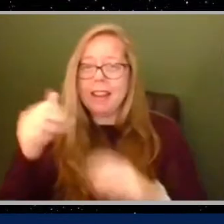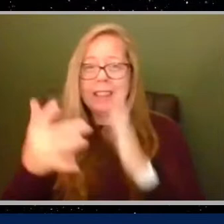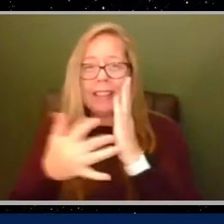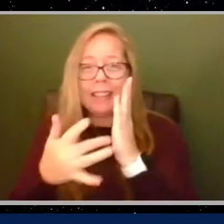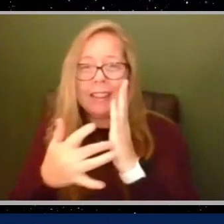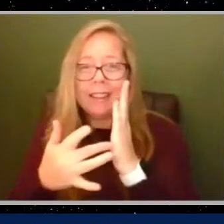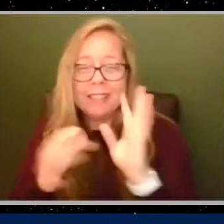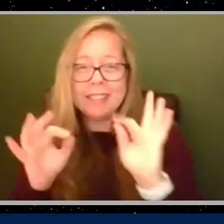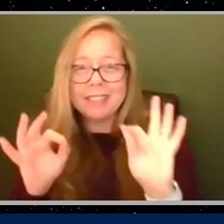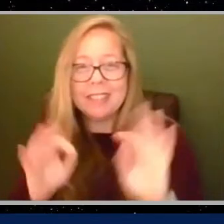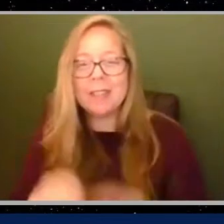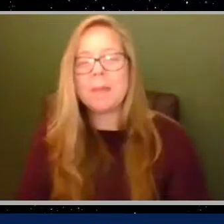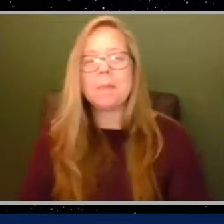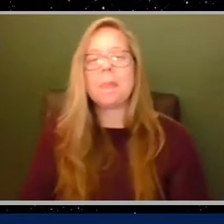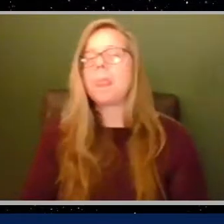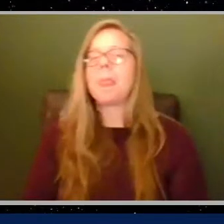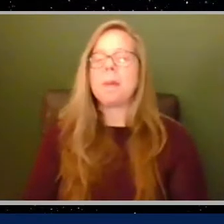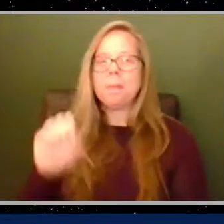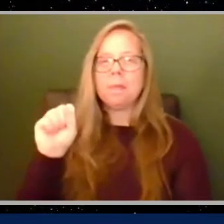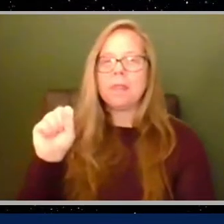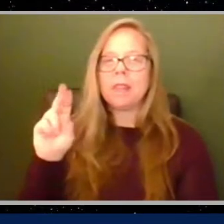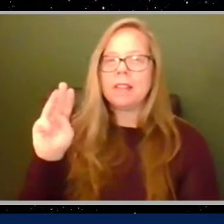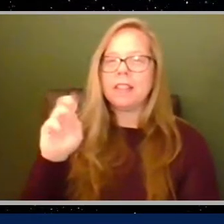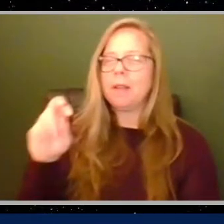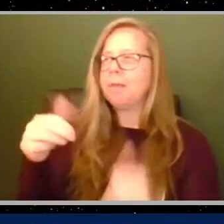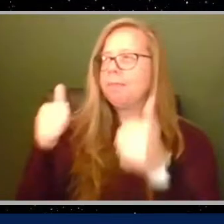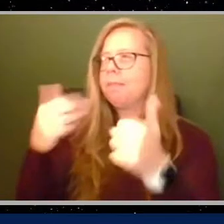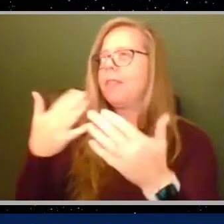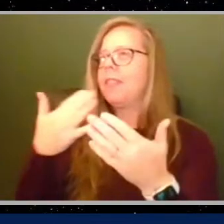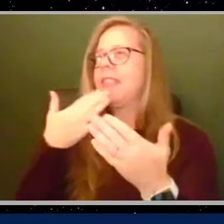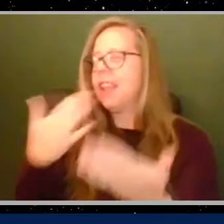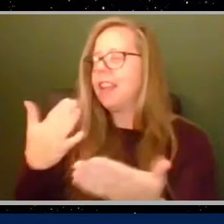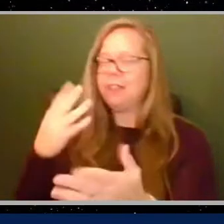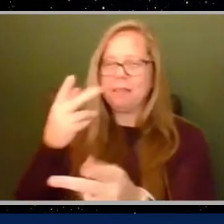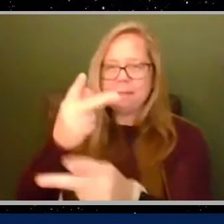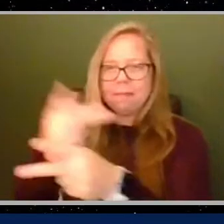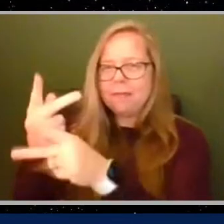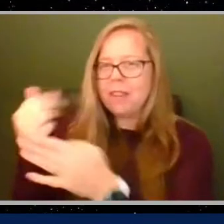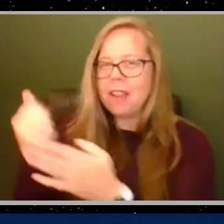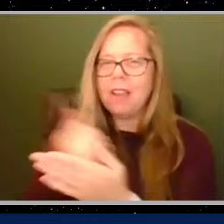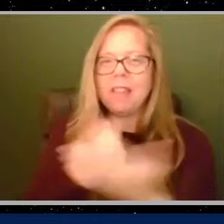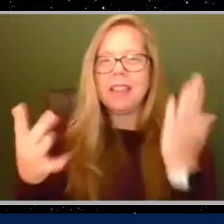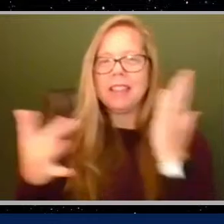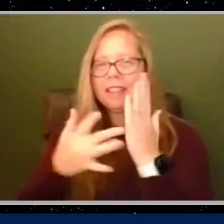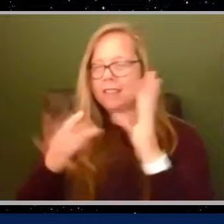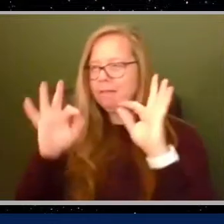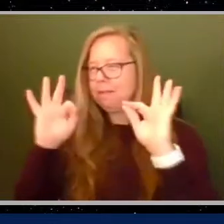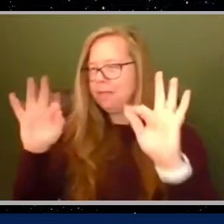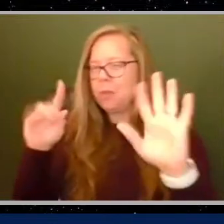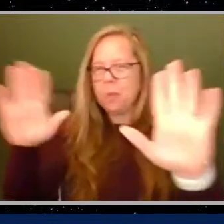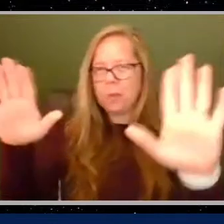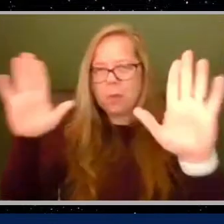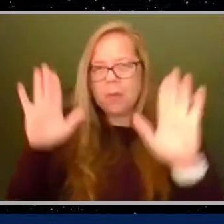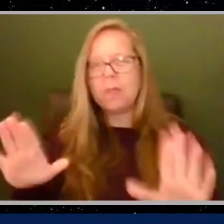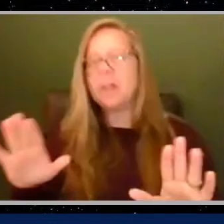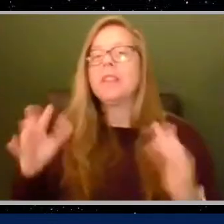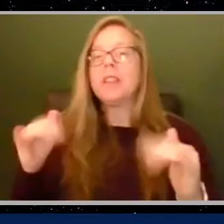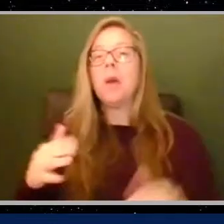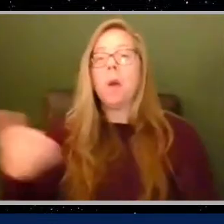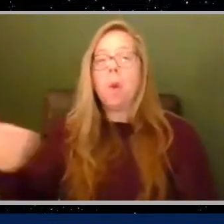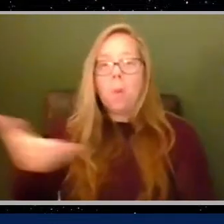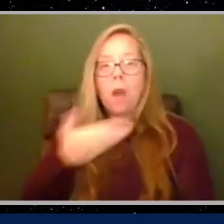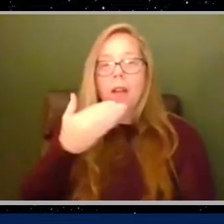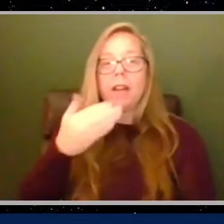Sure thing, Das. Thank you so much for getting us set up like always. You are a magician. So welcome, Sawyer